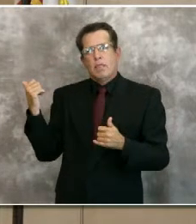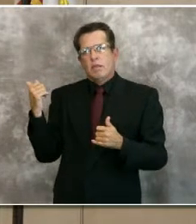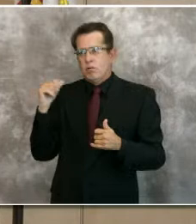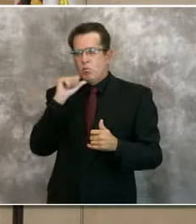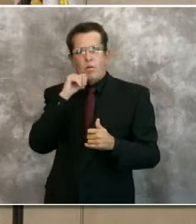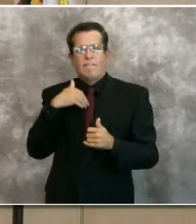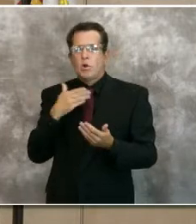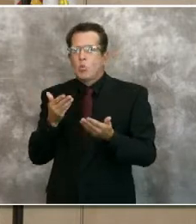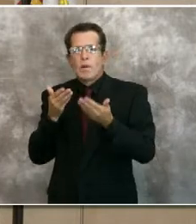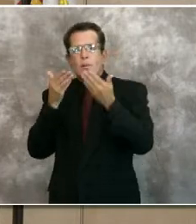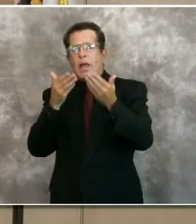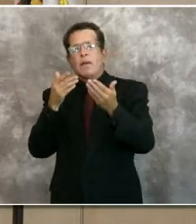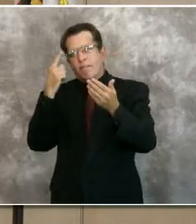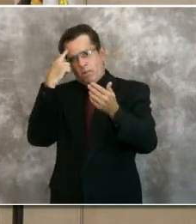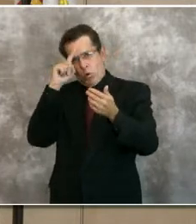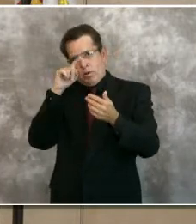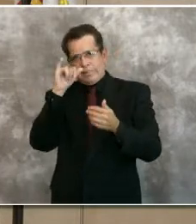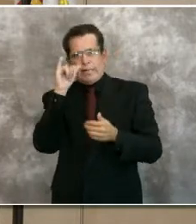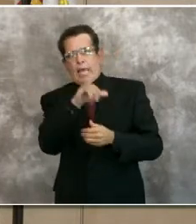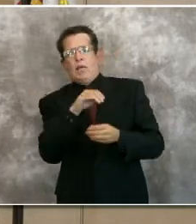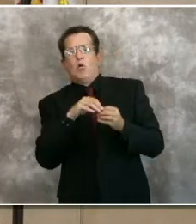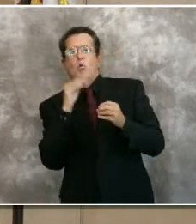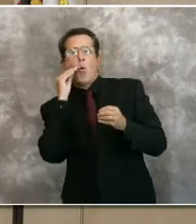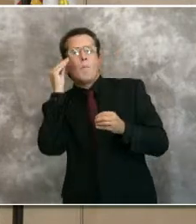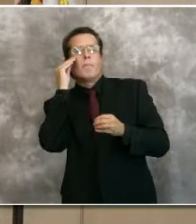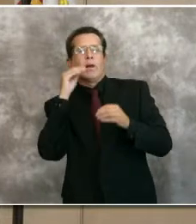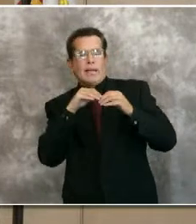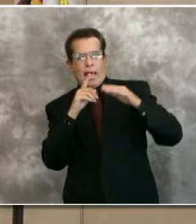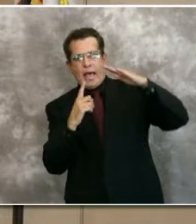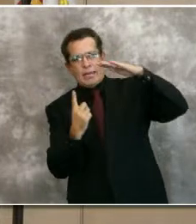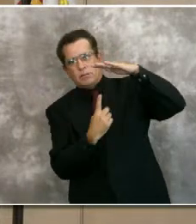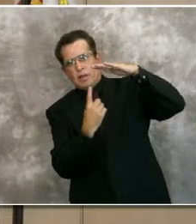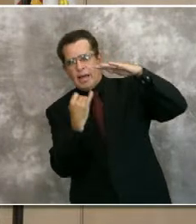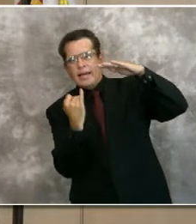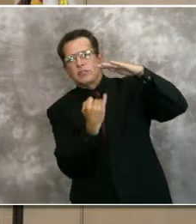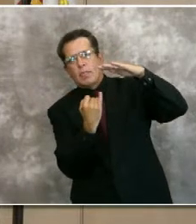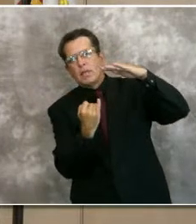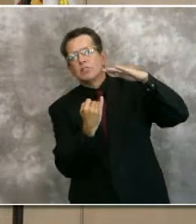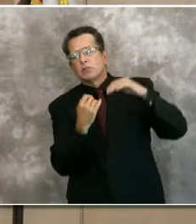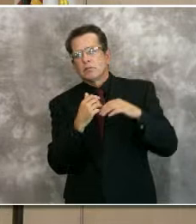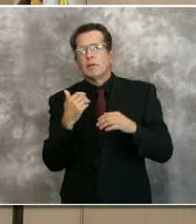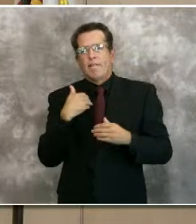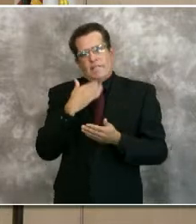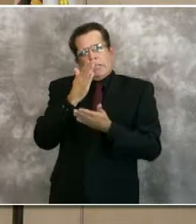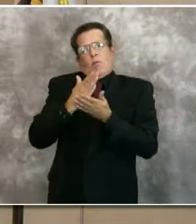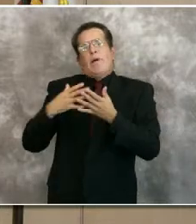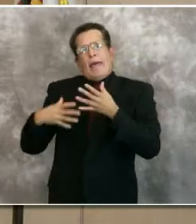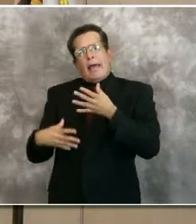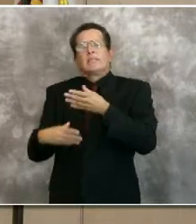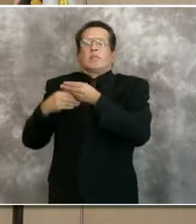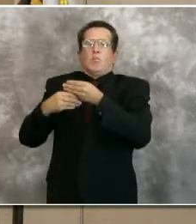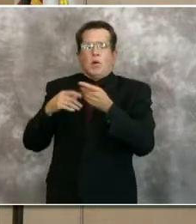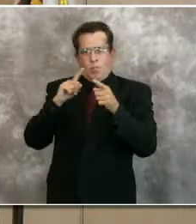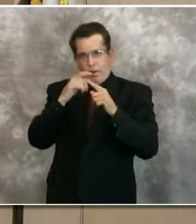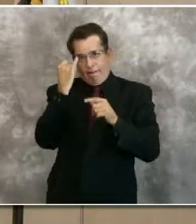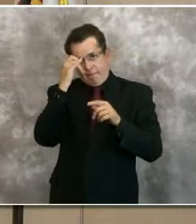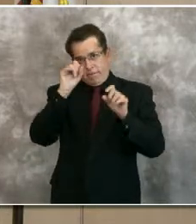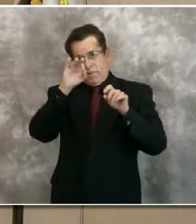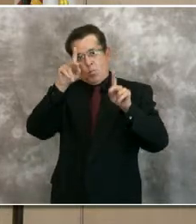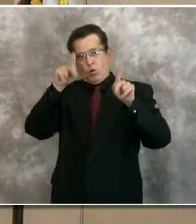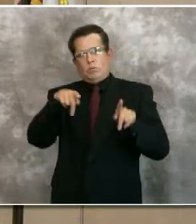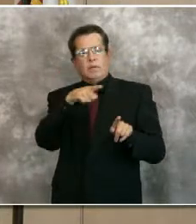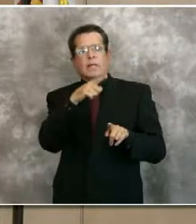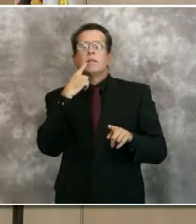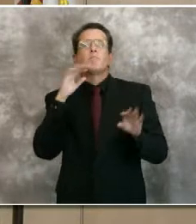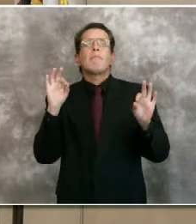discontinue home isolation, except in certain circumstances. Persons with COVID-19 who have mild